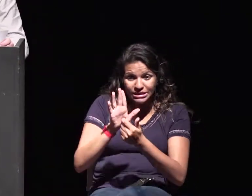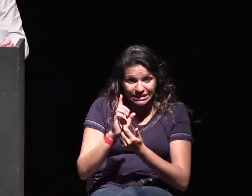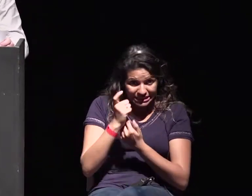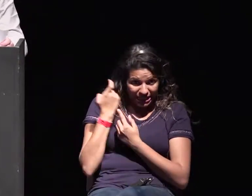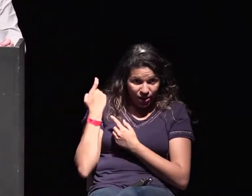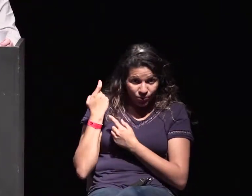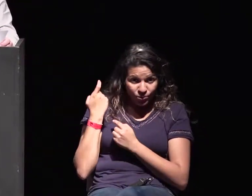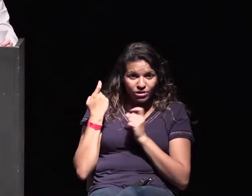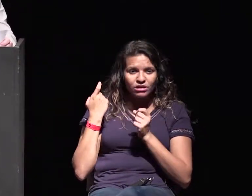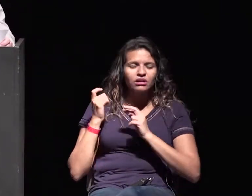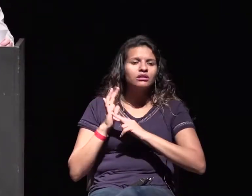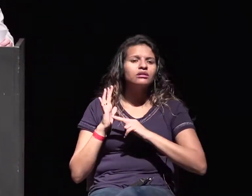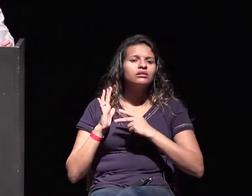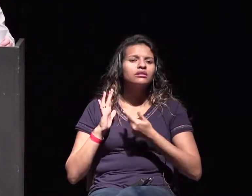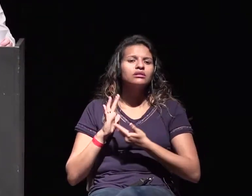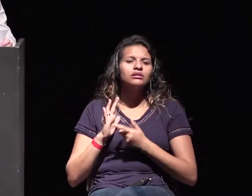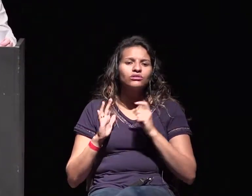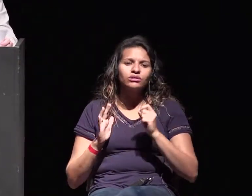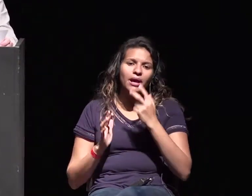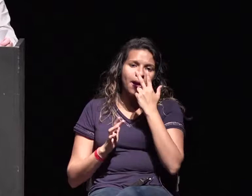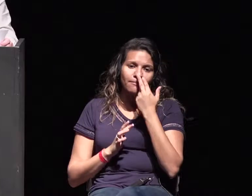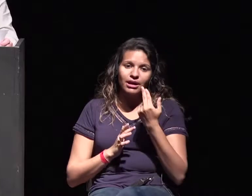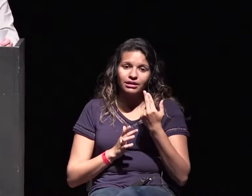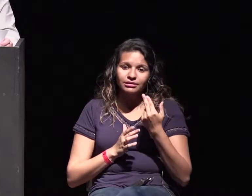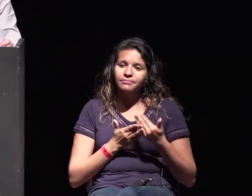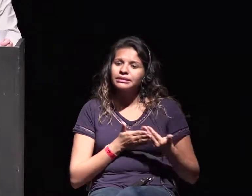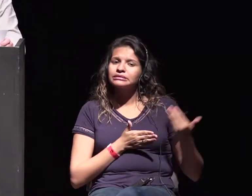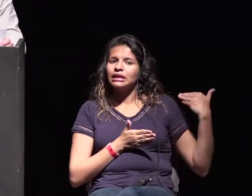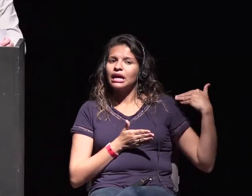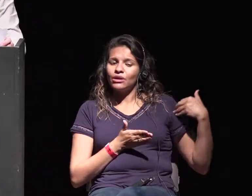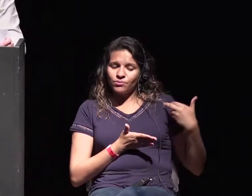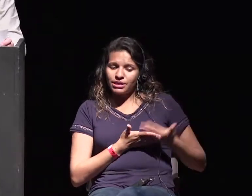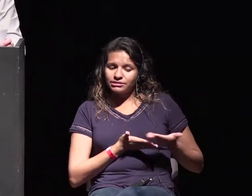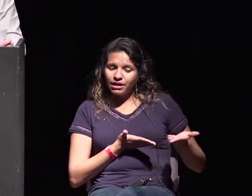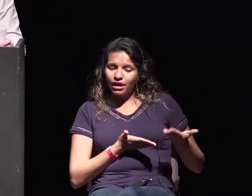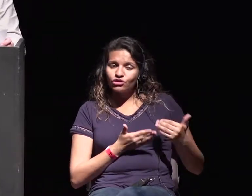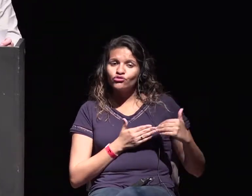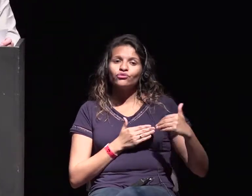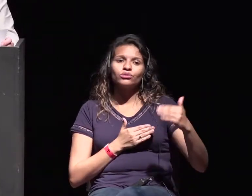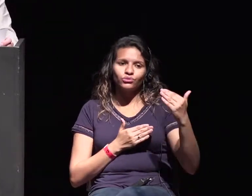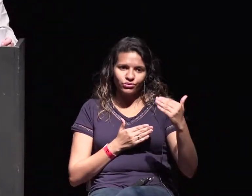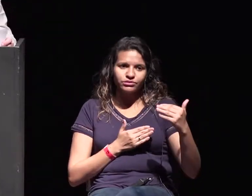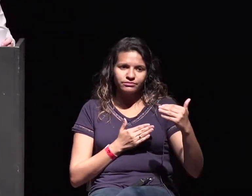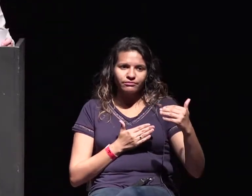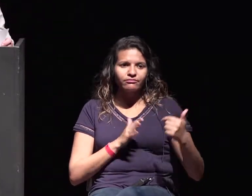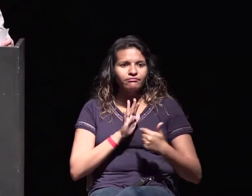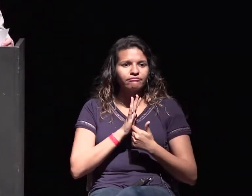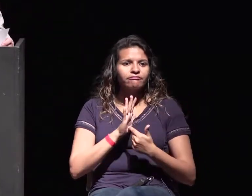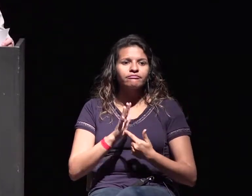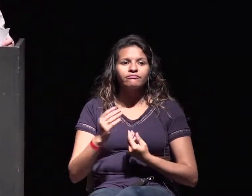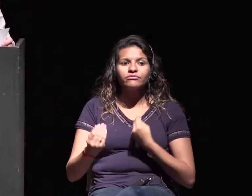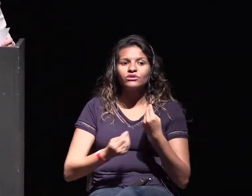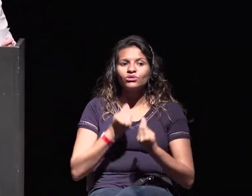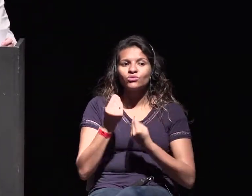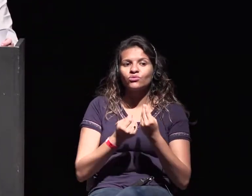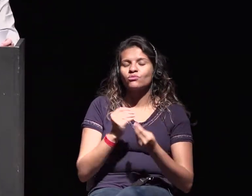future realities. To expose is to reveal the causality, as in the past and X, of a situation, a